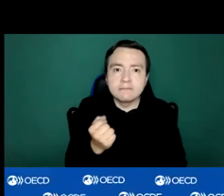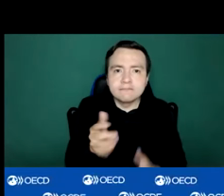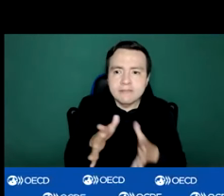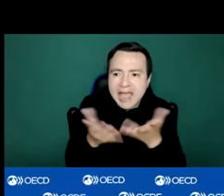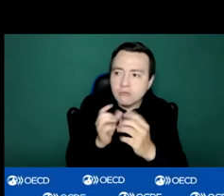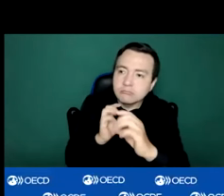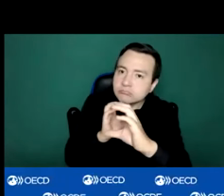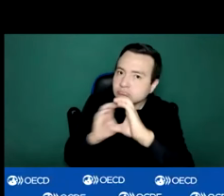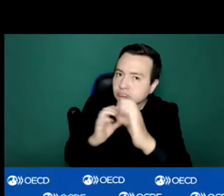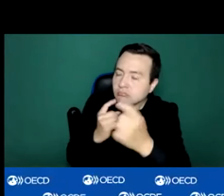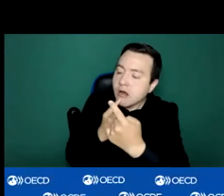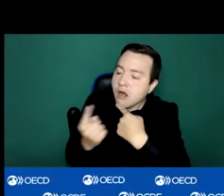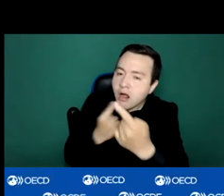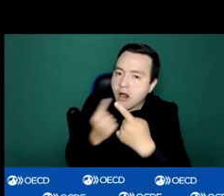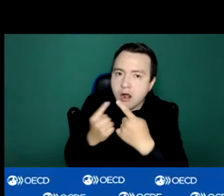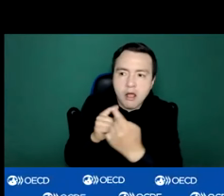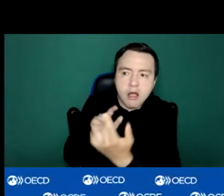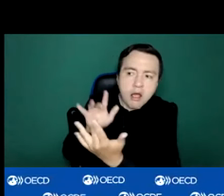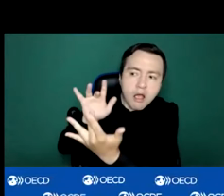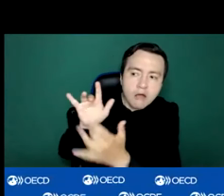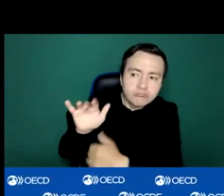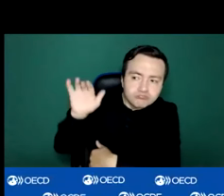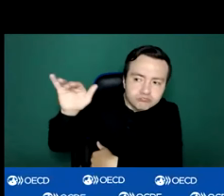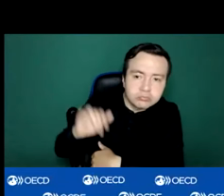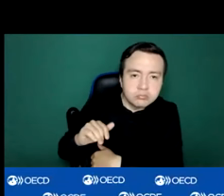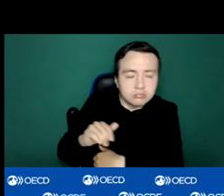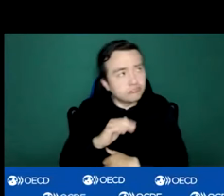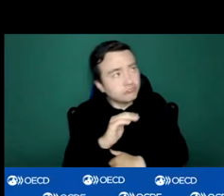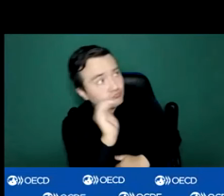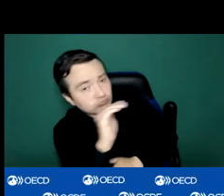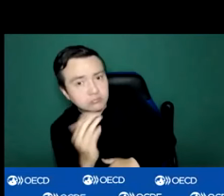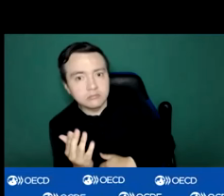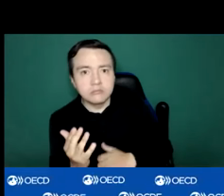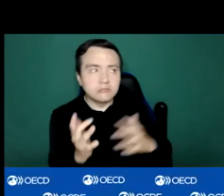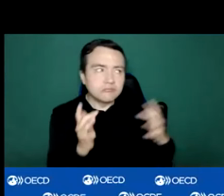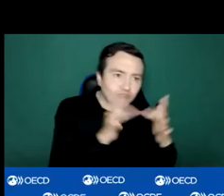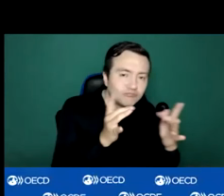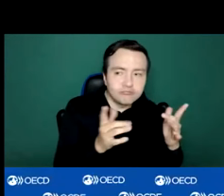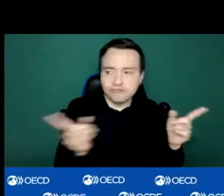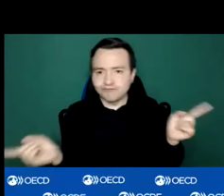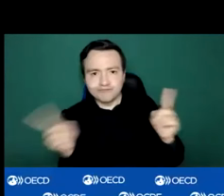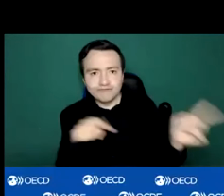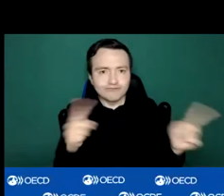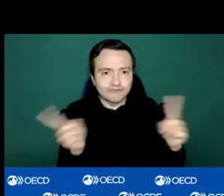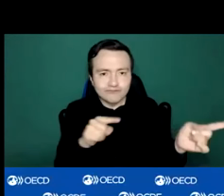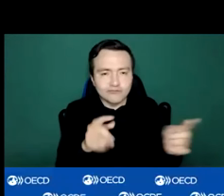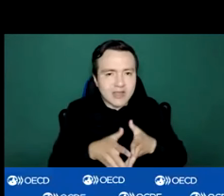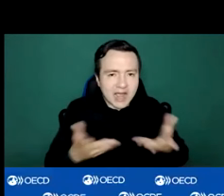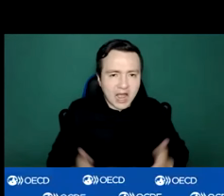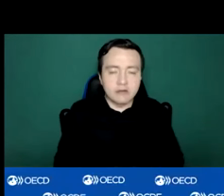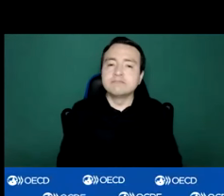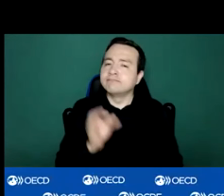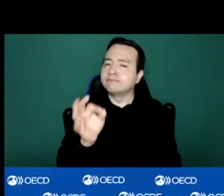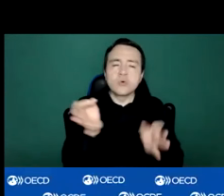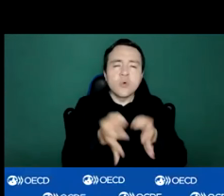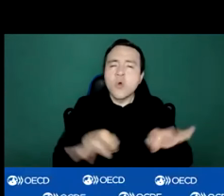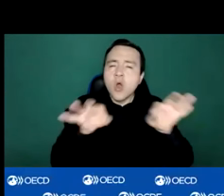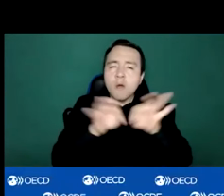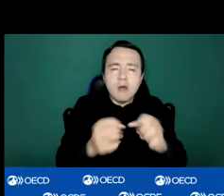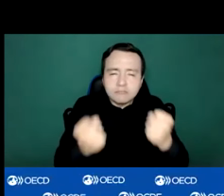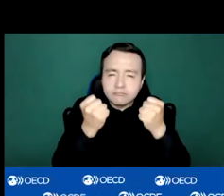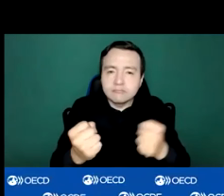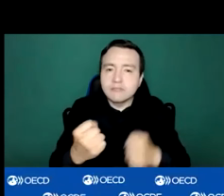need? So, and I think this highlights the important point that we might be talking a lot